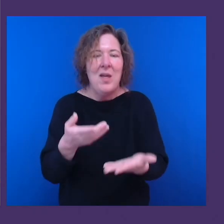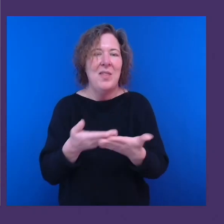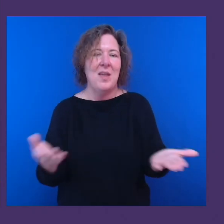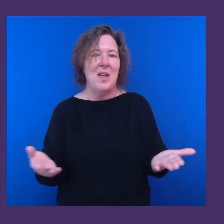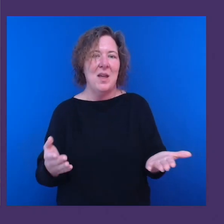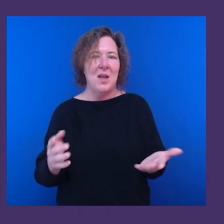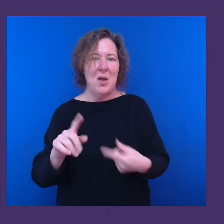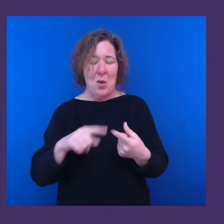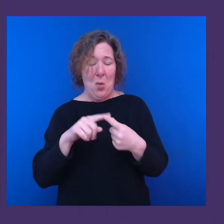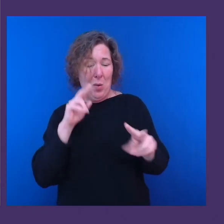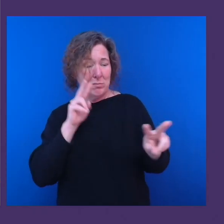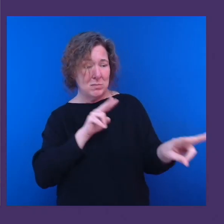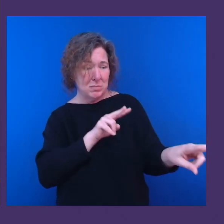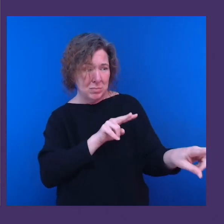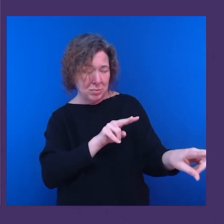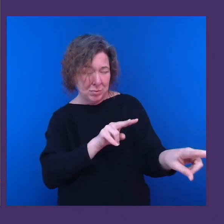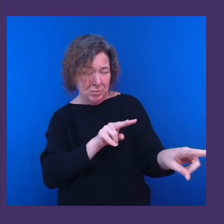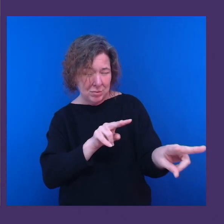look across your